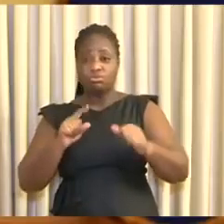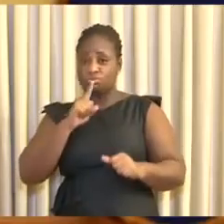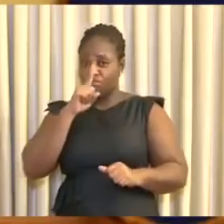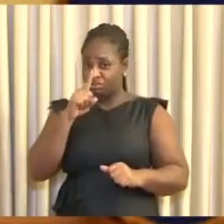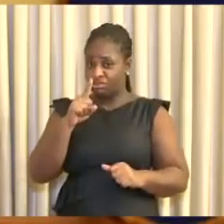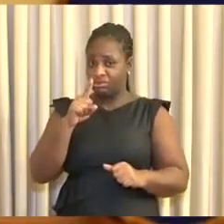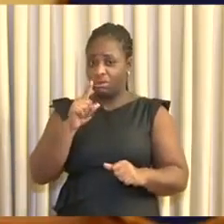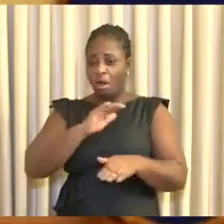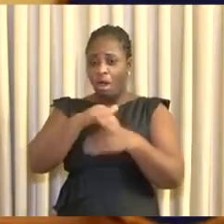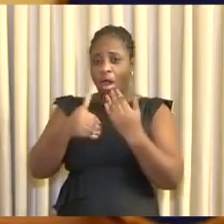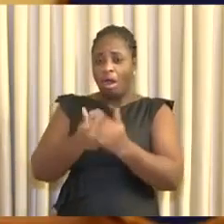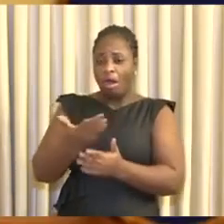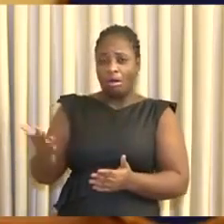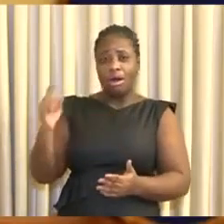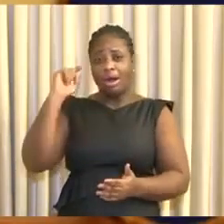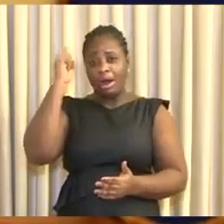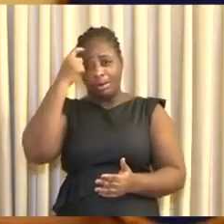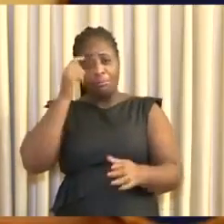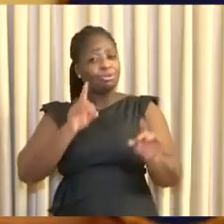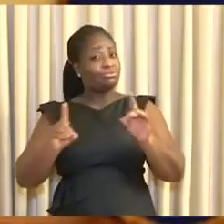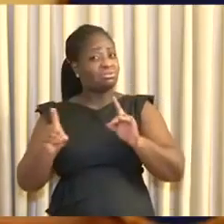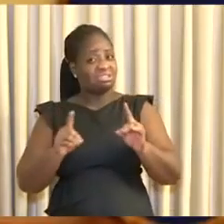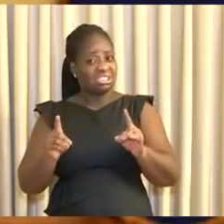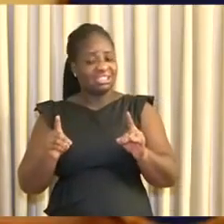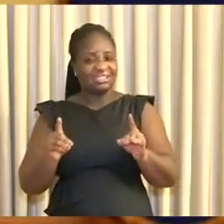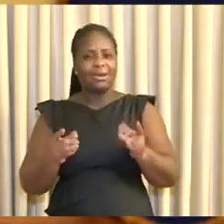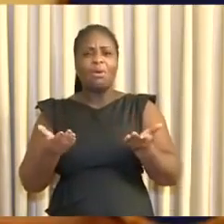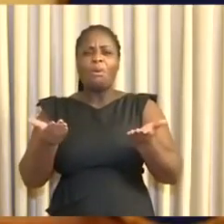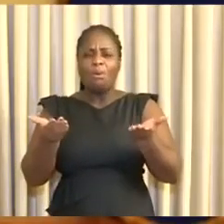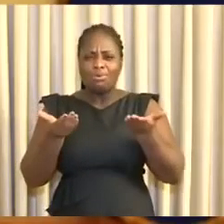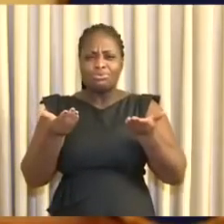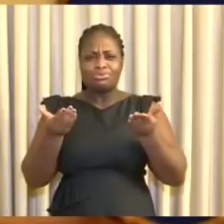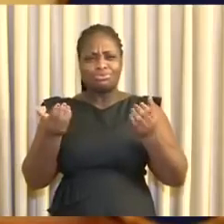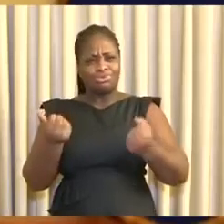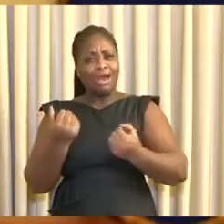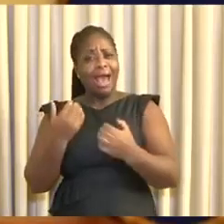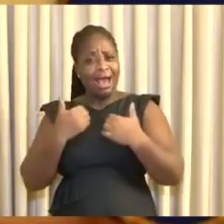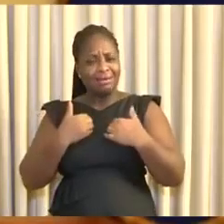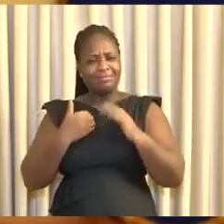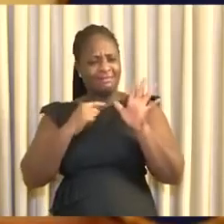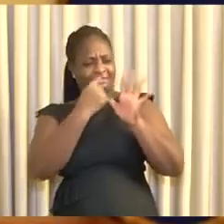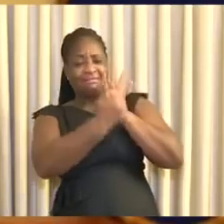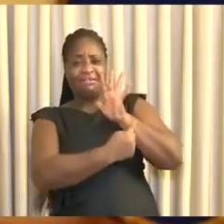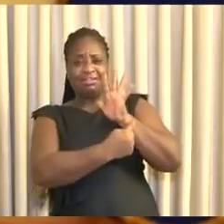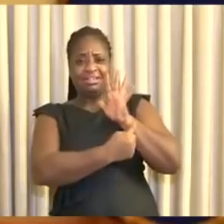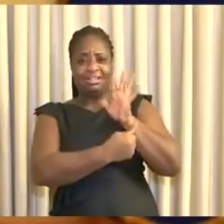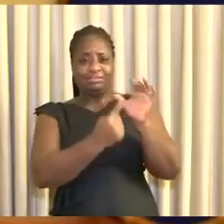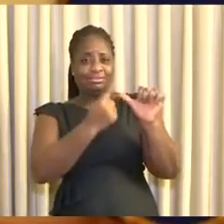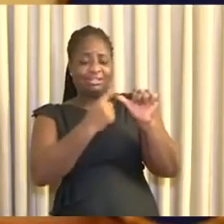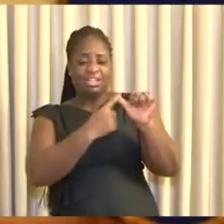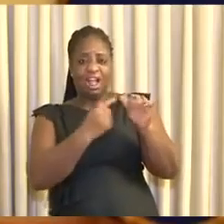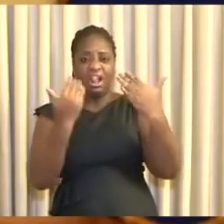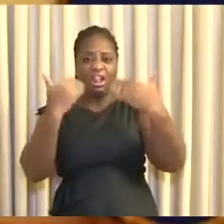Indeed, all that government is doing is intended to achieve 5 key objectives: limit and stop